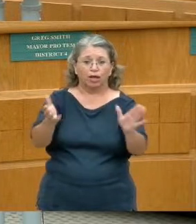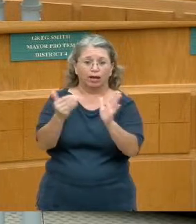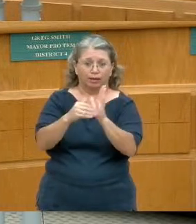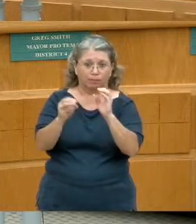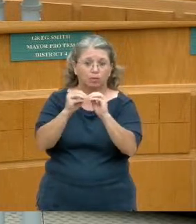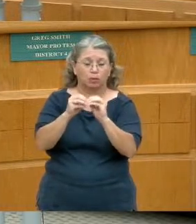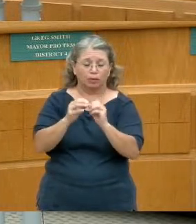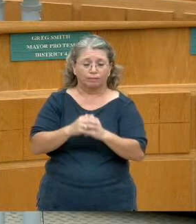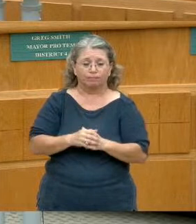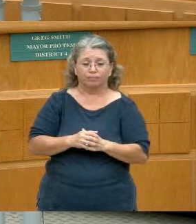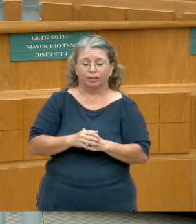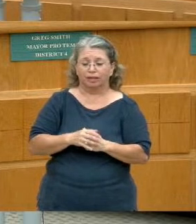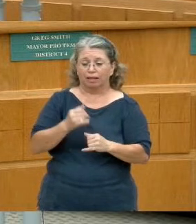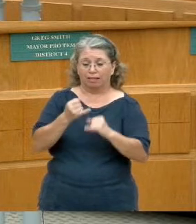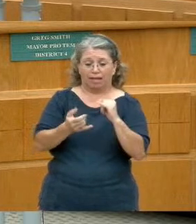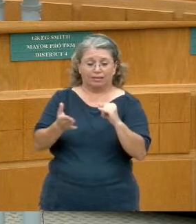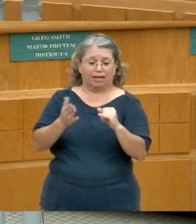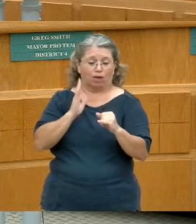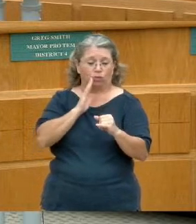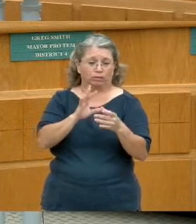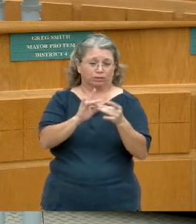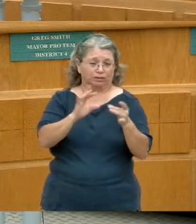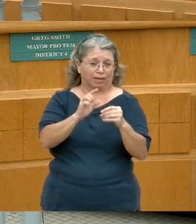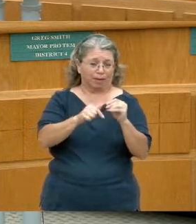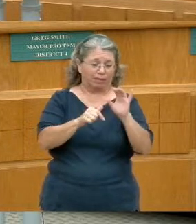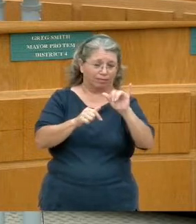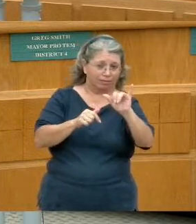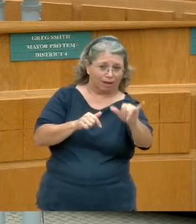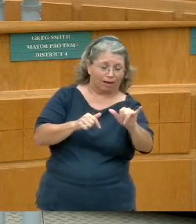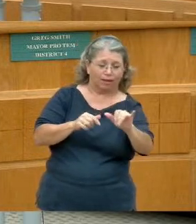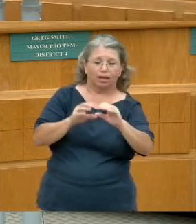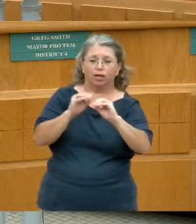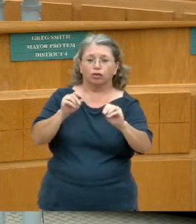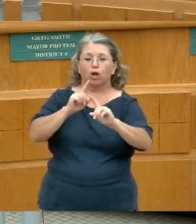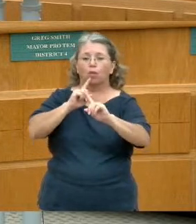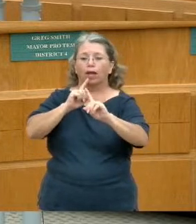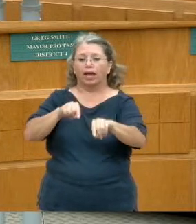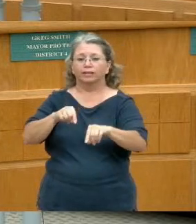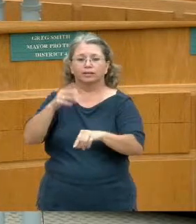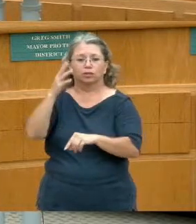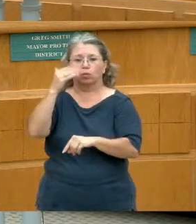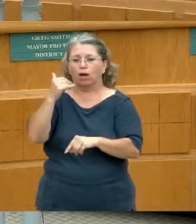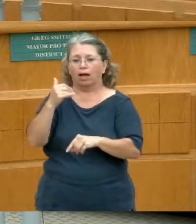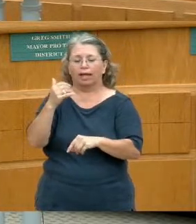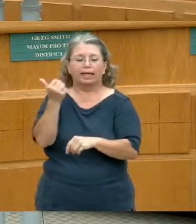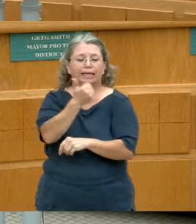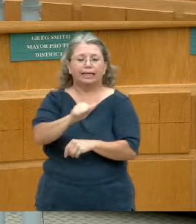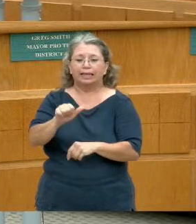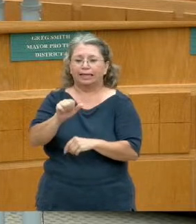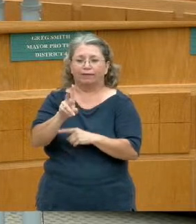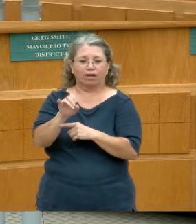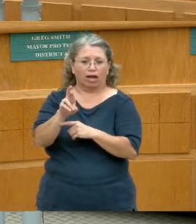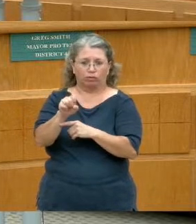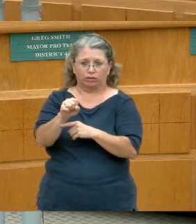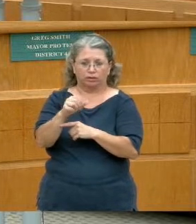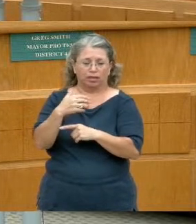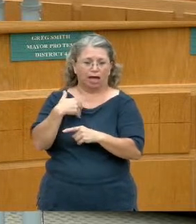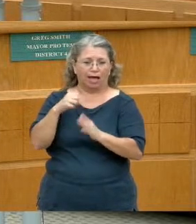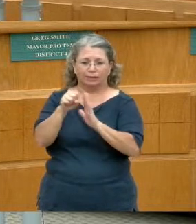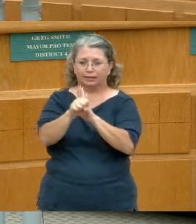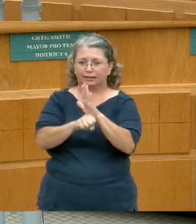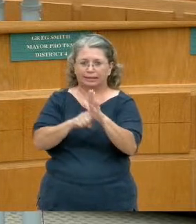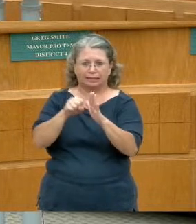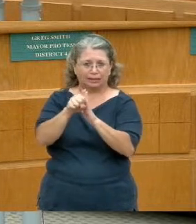no answer for why there's a seasonal effect in any virus that we know of. Nobody